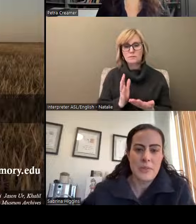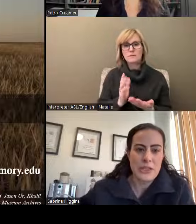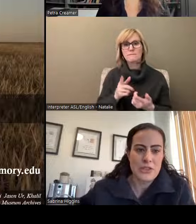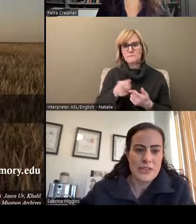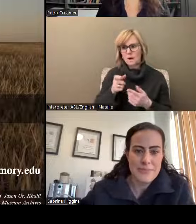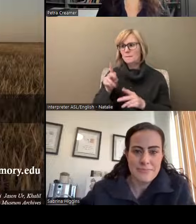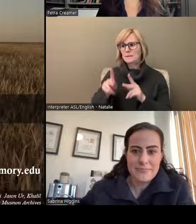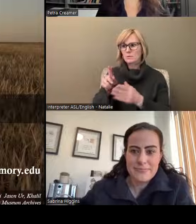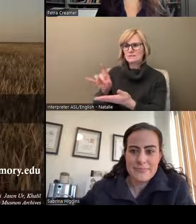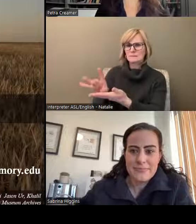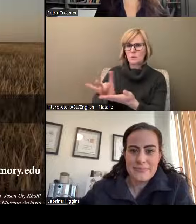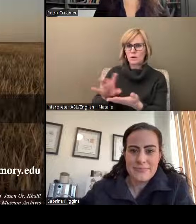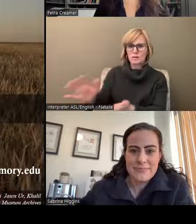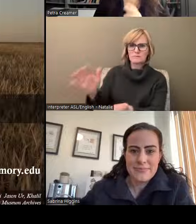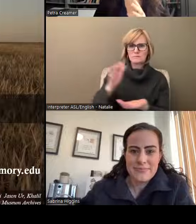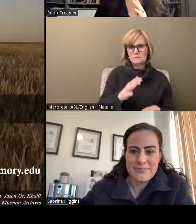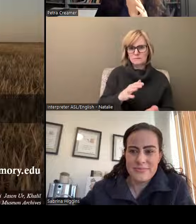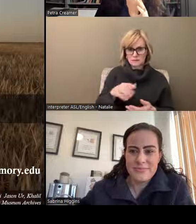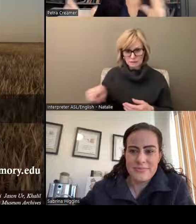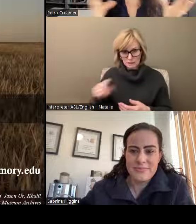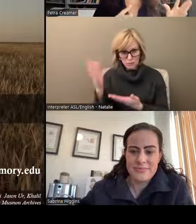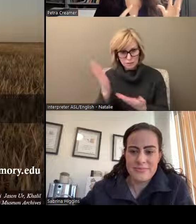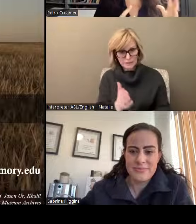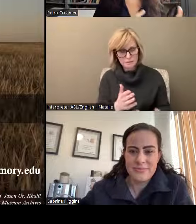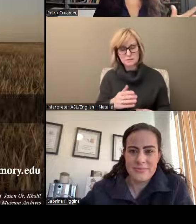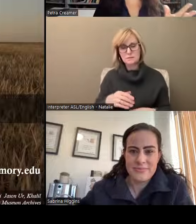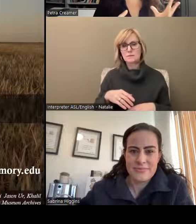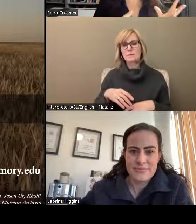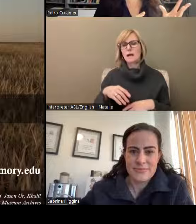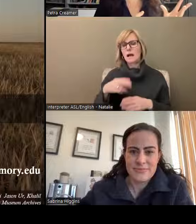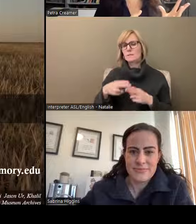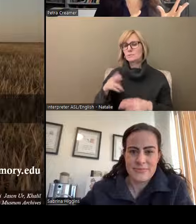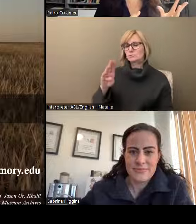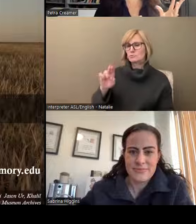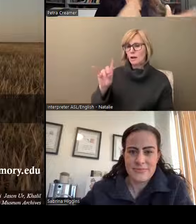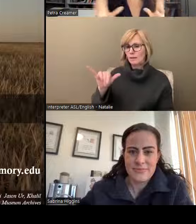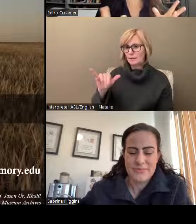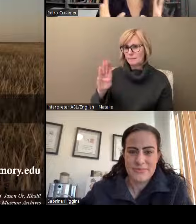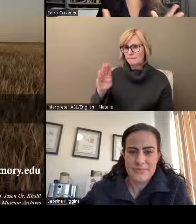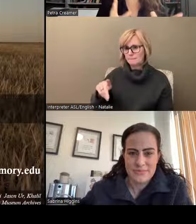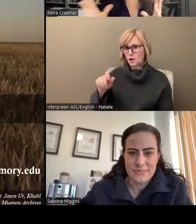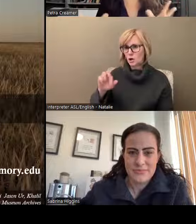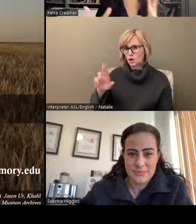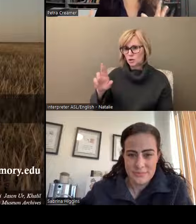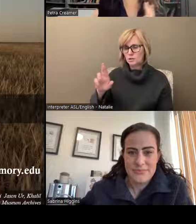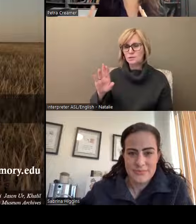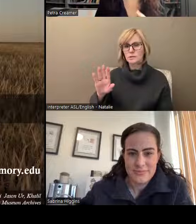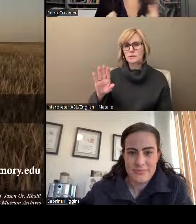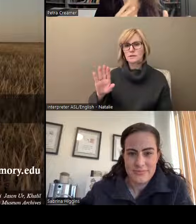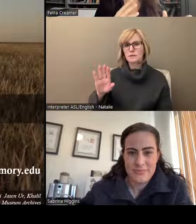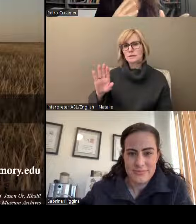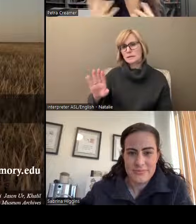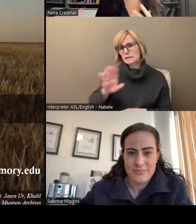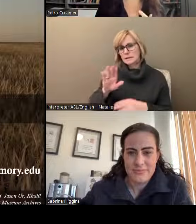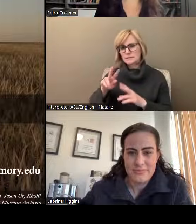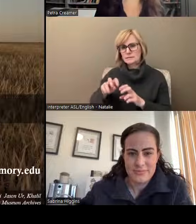deported populations? So I mentioned Bradley Parker's assessment of like possibly these